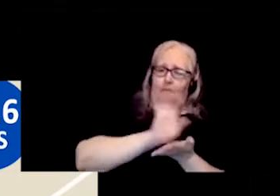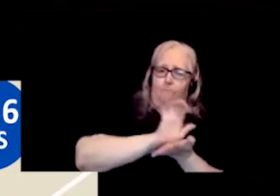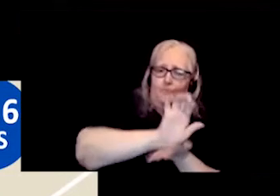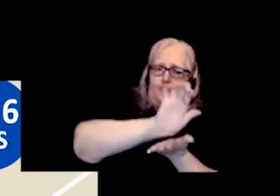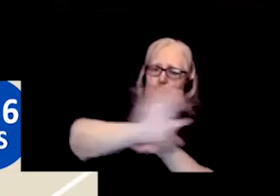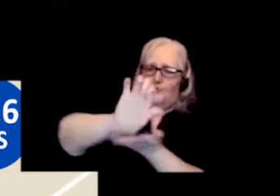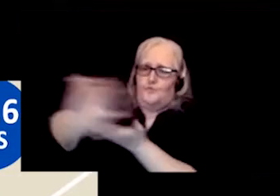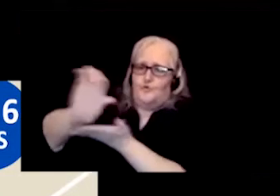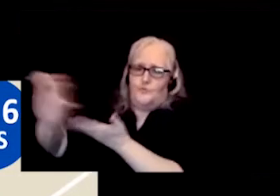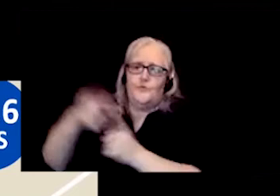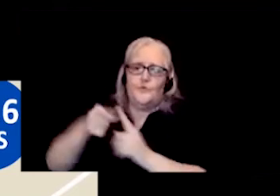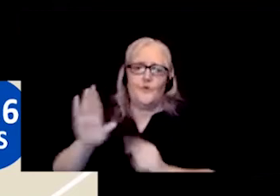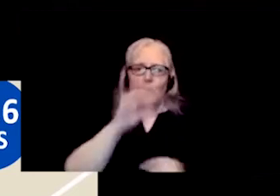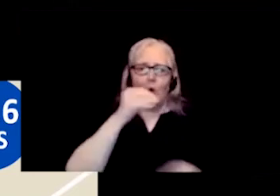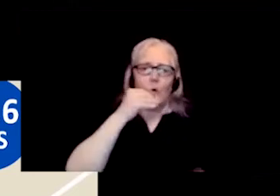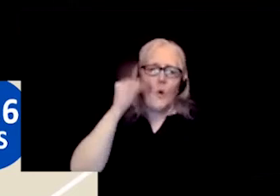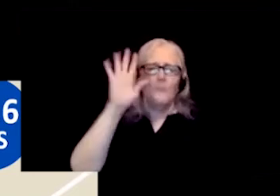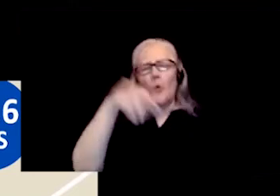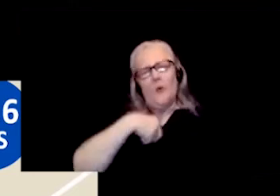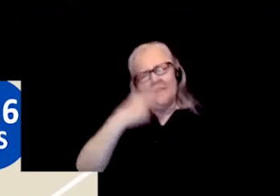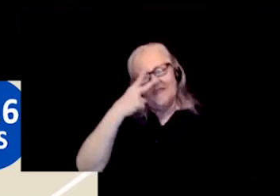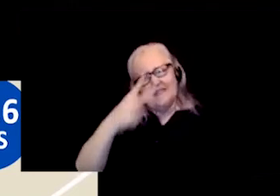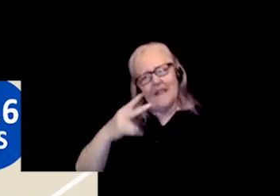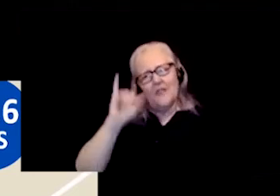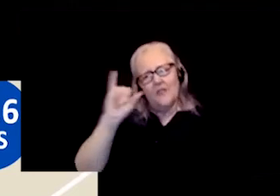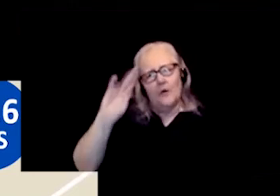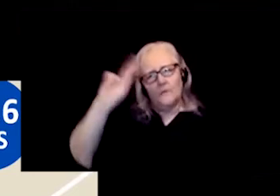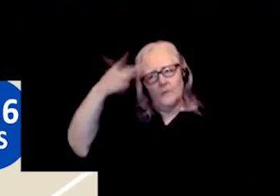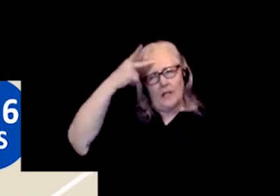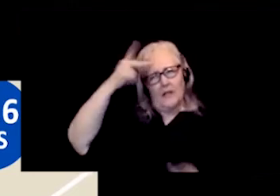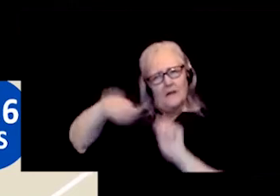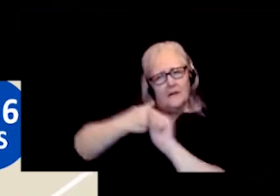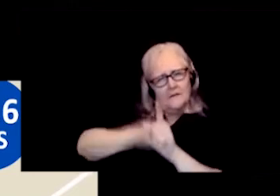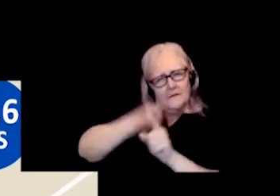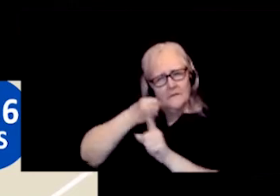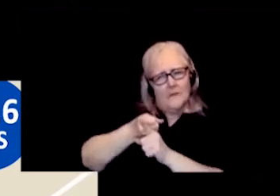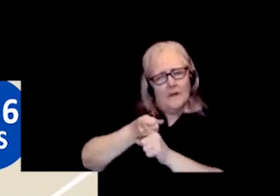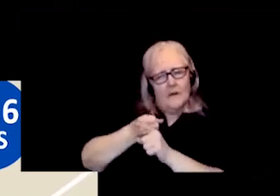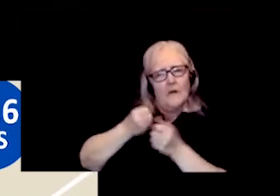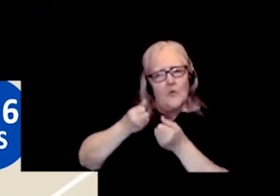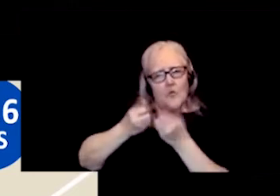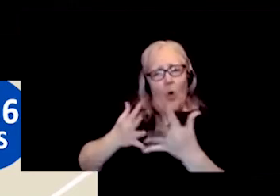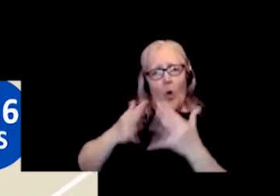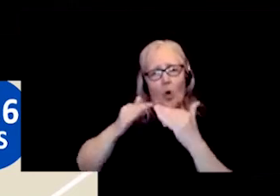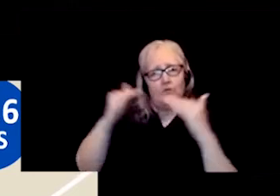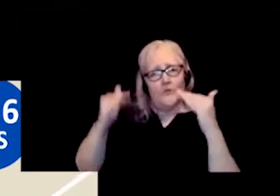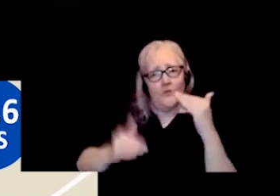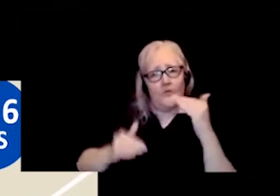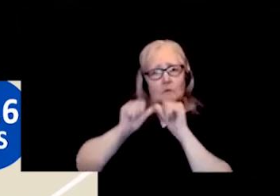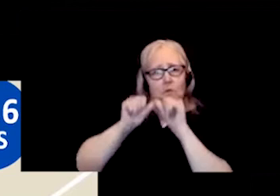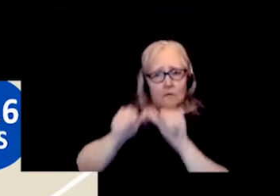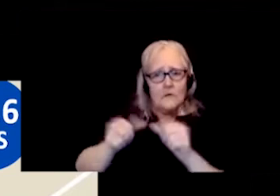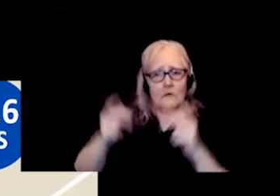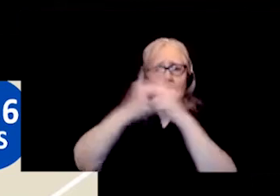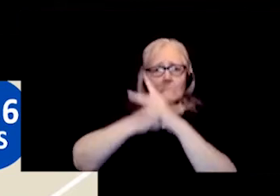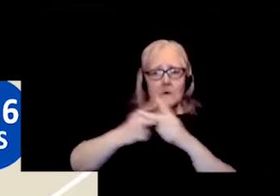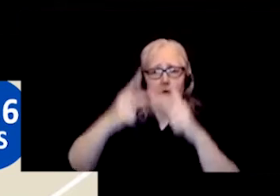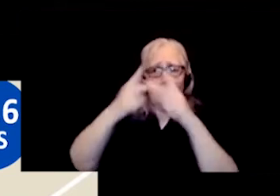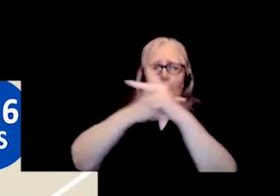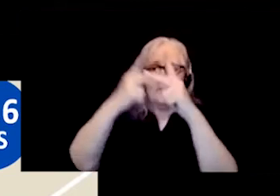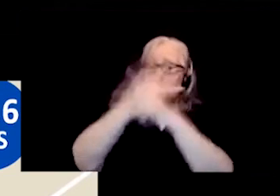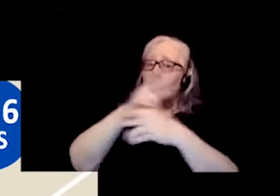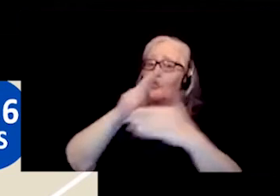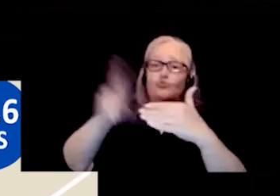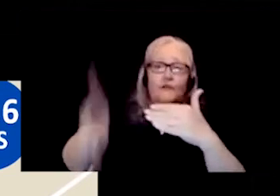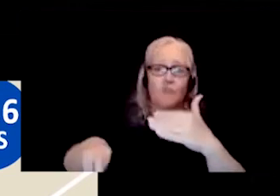and years of these political determinants of inequities, right? In the form of lower life expectancy. If you were